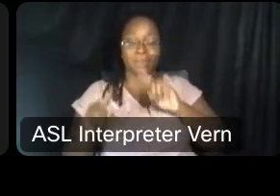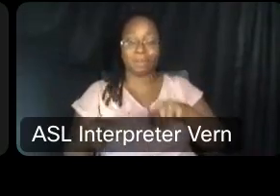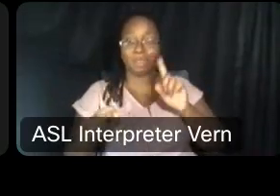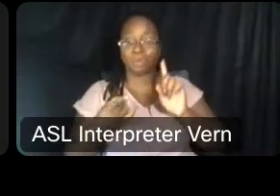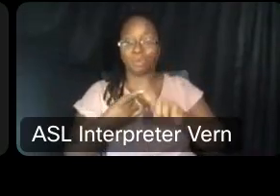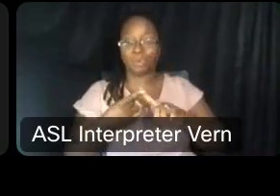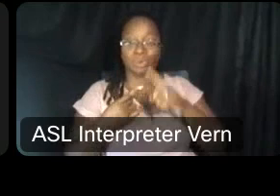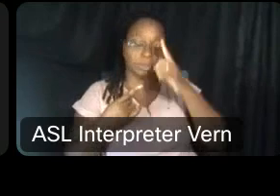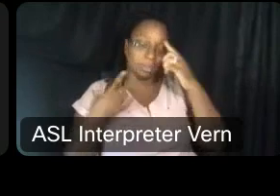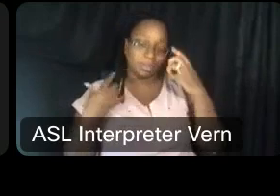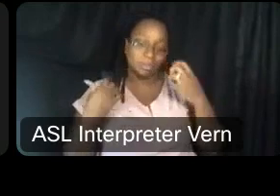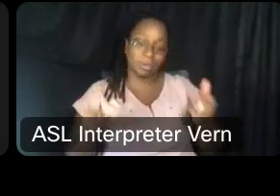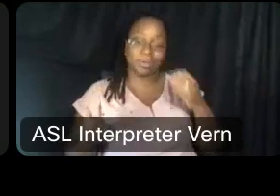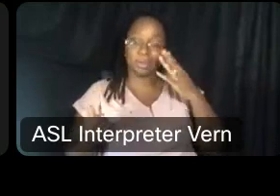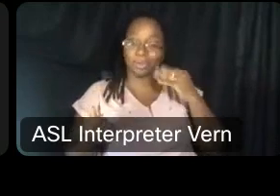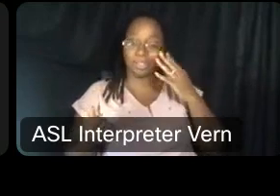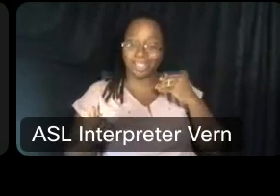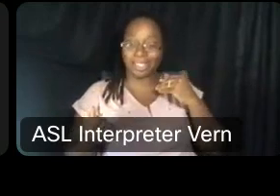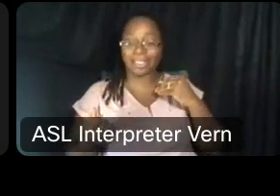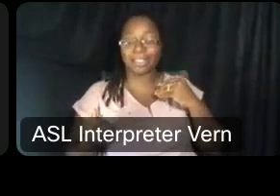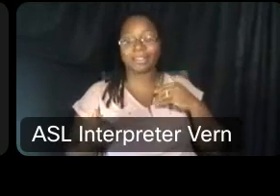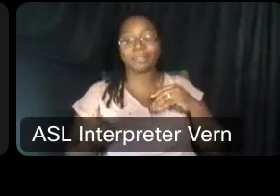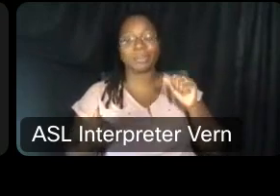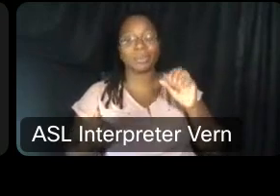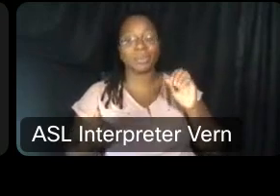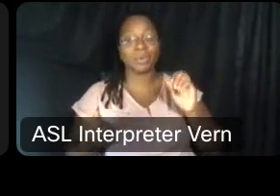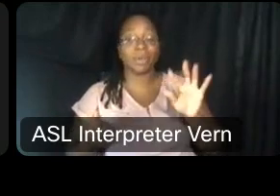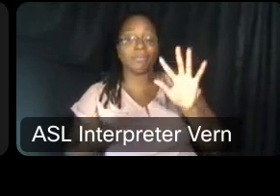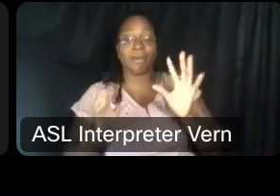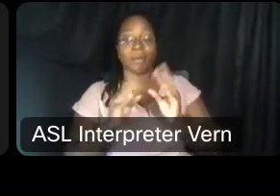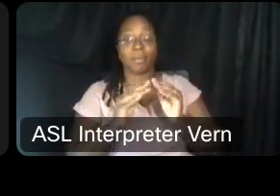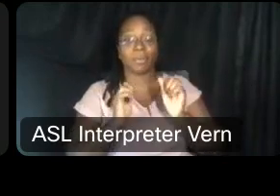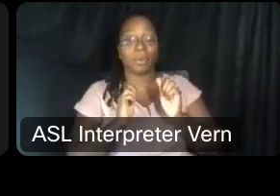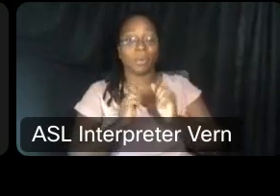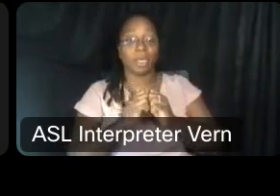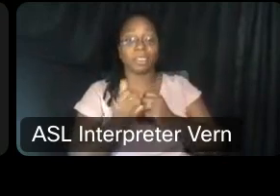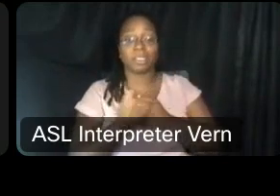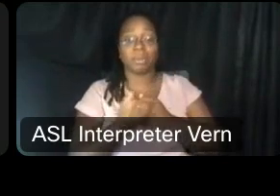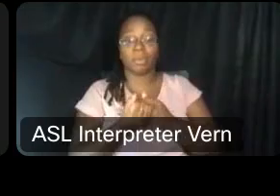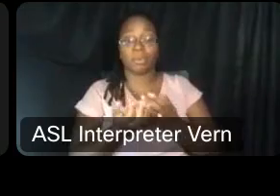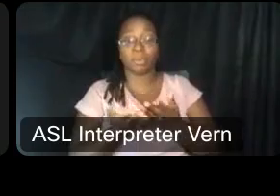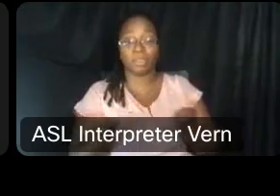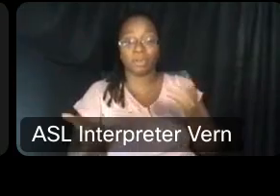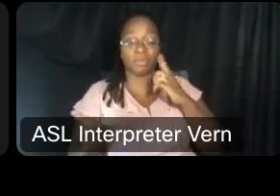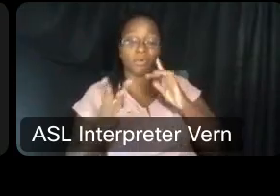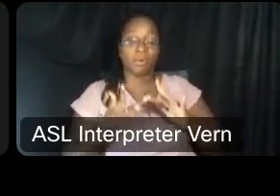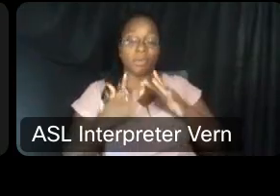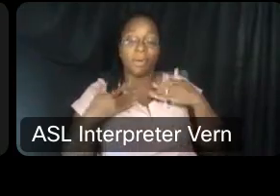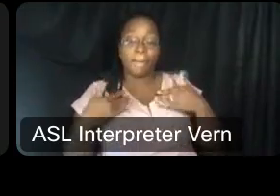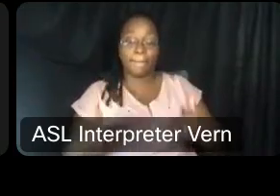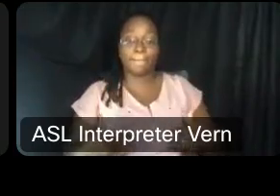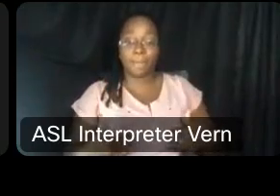health experiences. And so 5 webinars with supporting materials on mind-body practices and trauma-informed